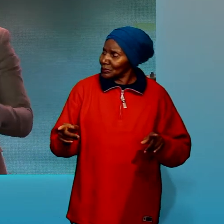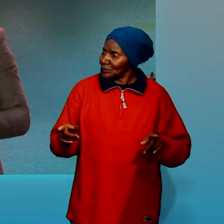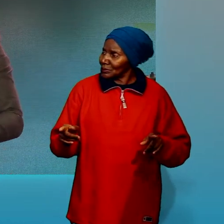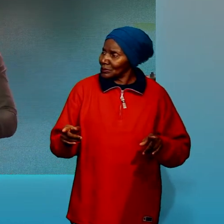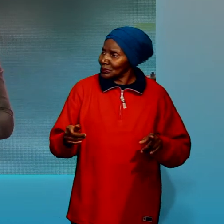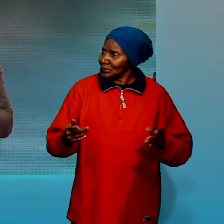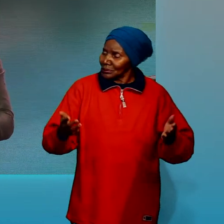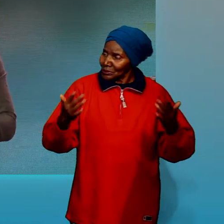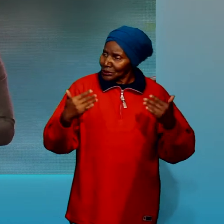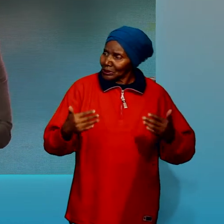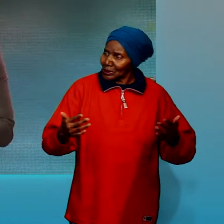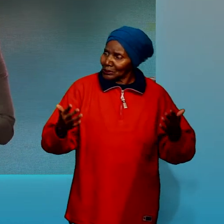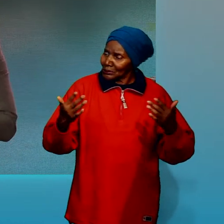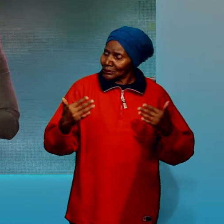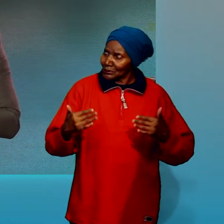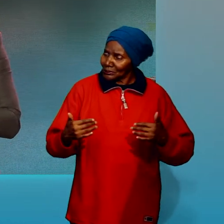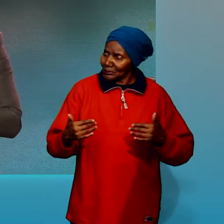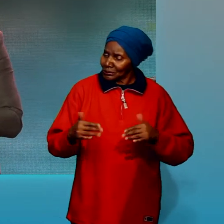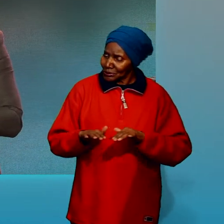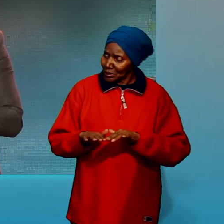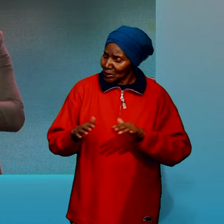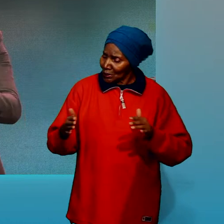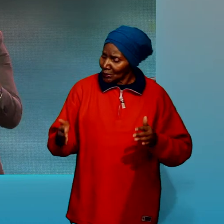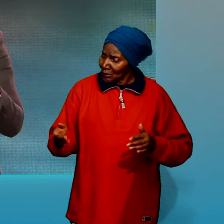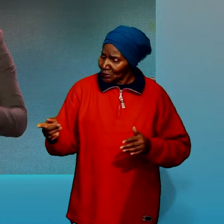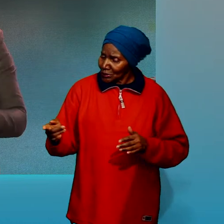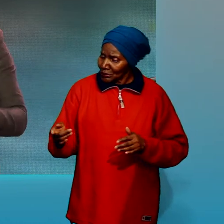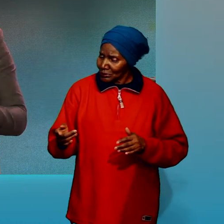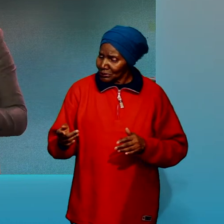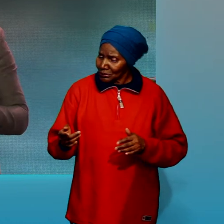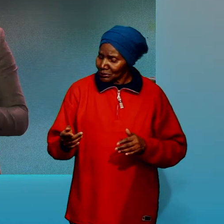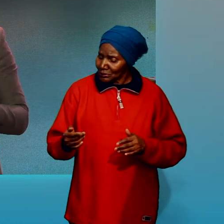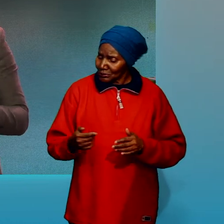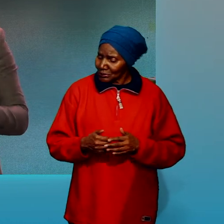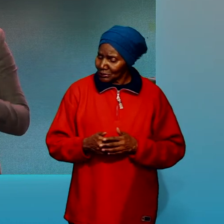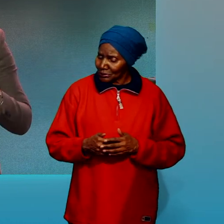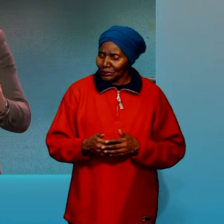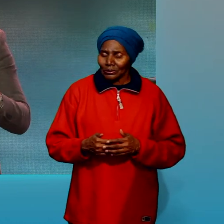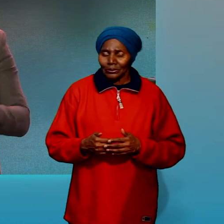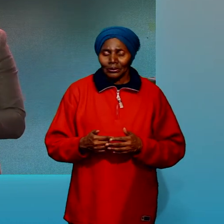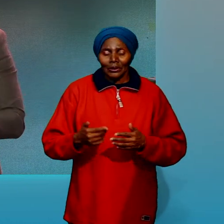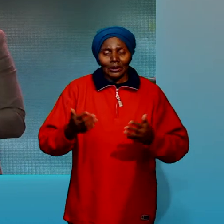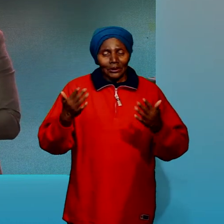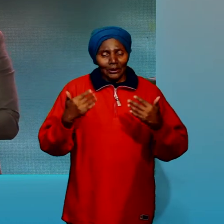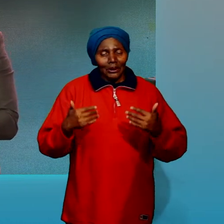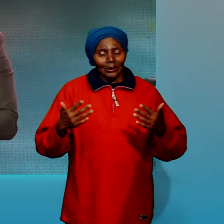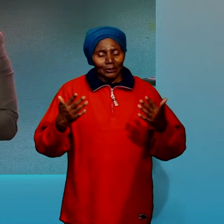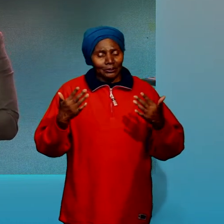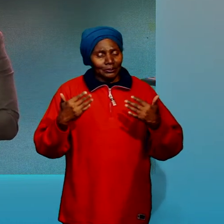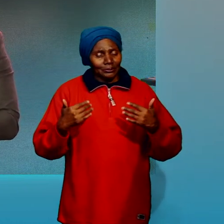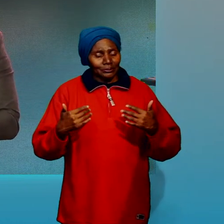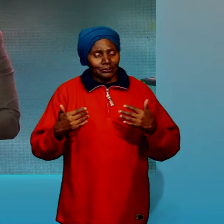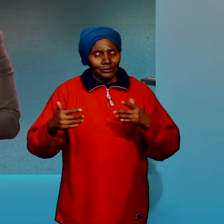to come to the altar, to come into the presence and the power of God.